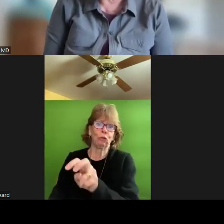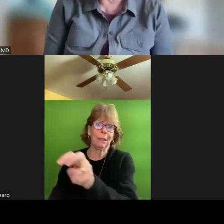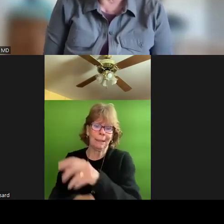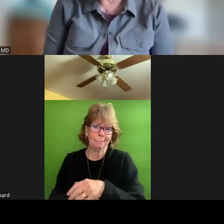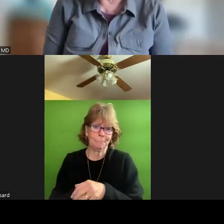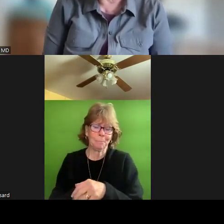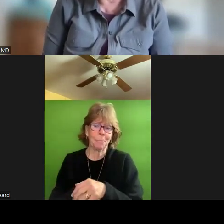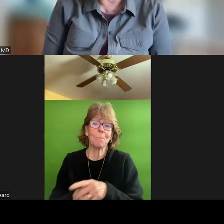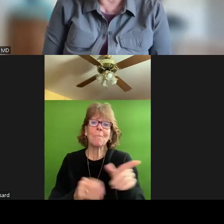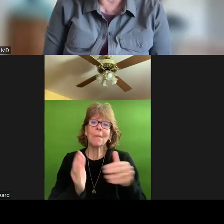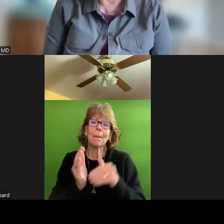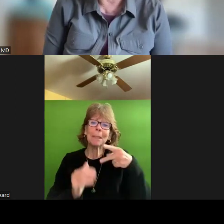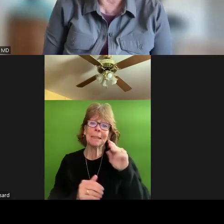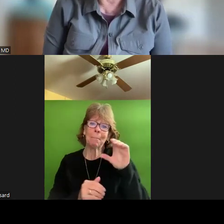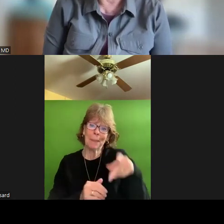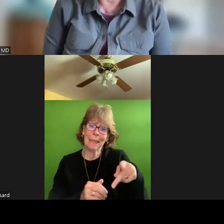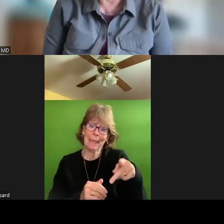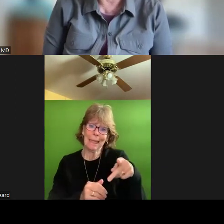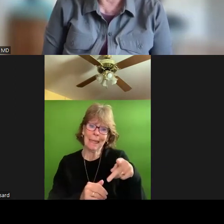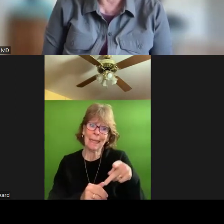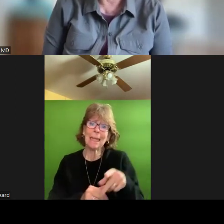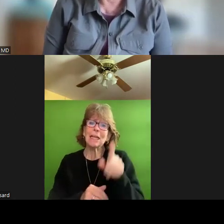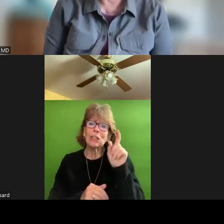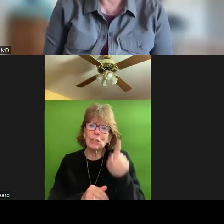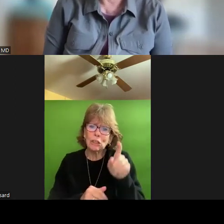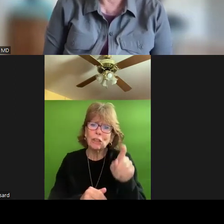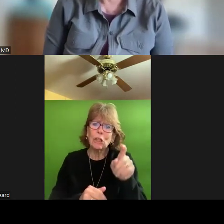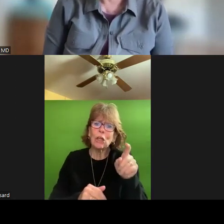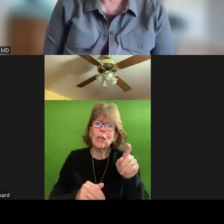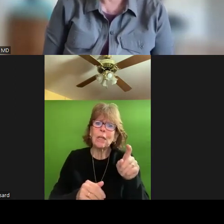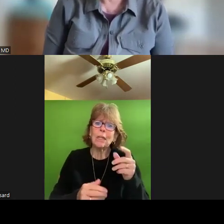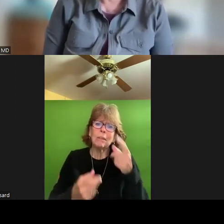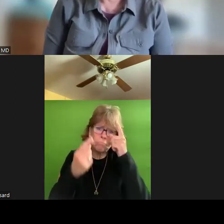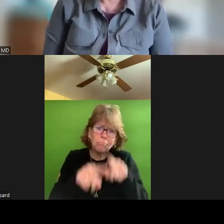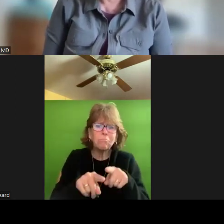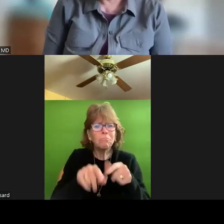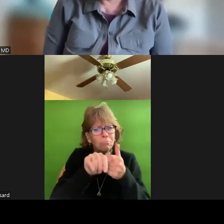PCP should encourage the expression of family desires.